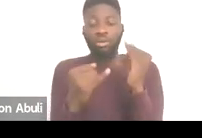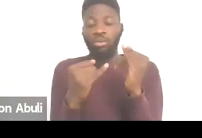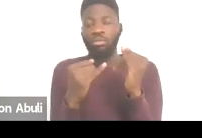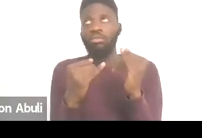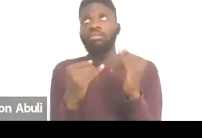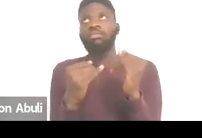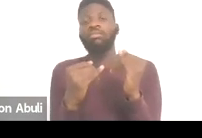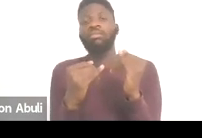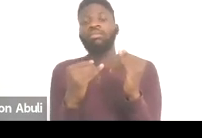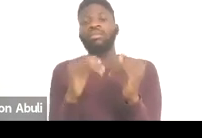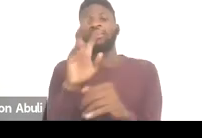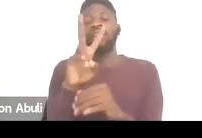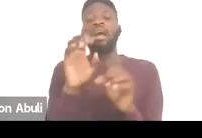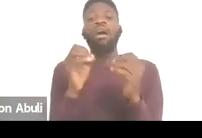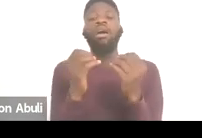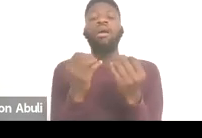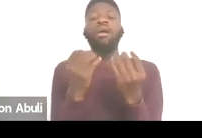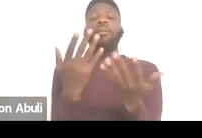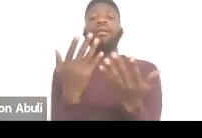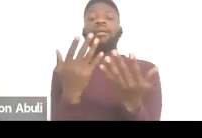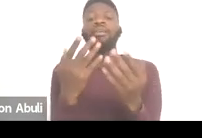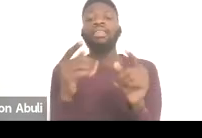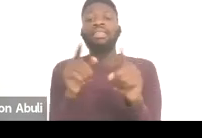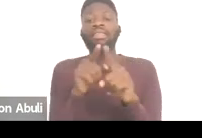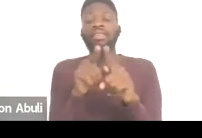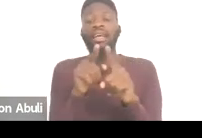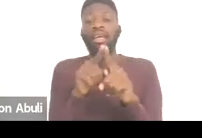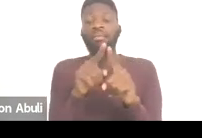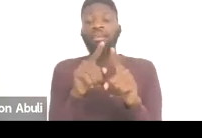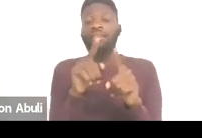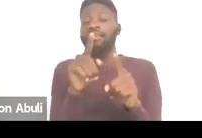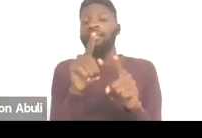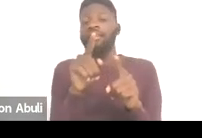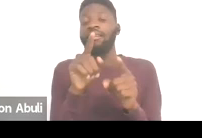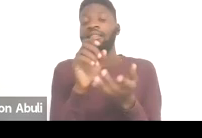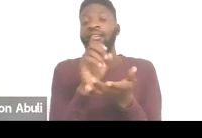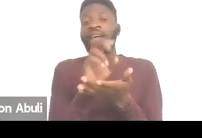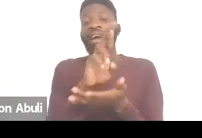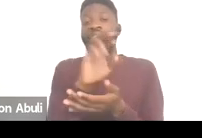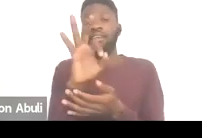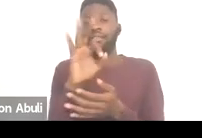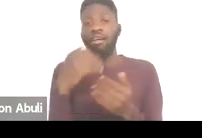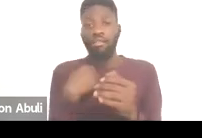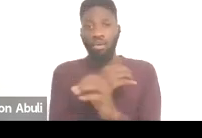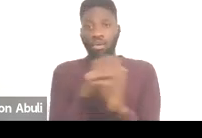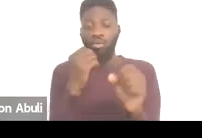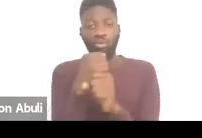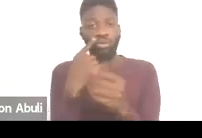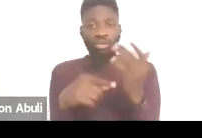writing your resume and you have no referees, what you should do. I think we can first take those three, and then we can look at the others